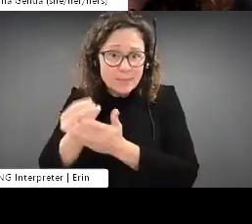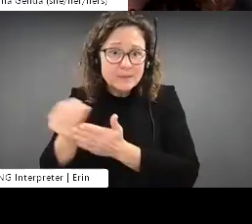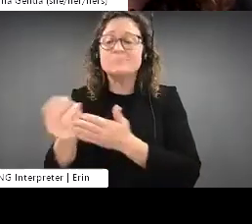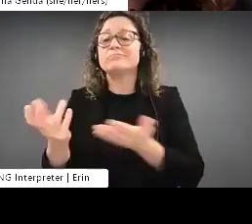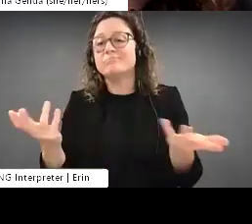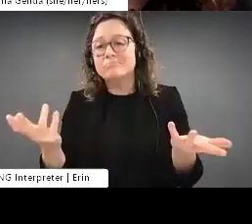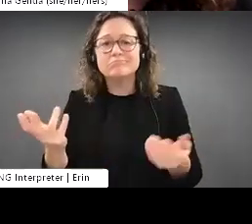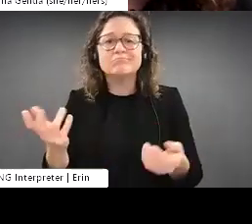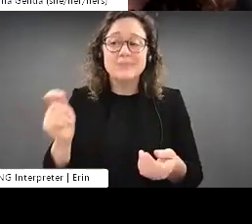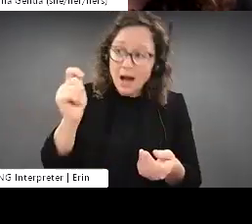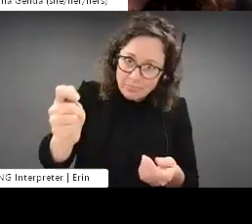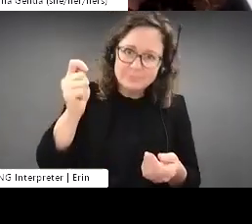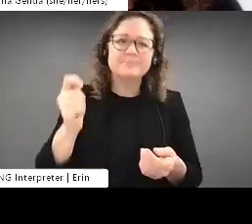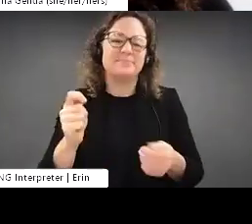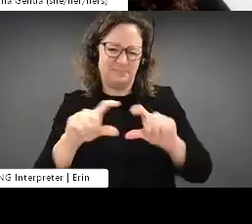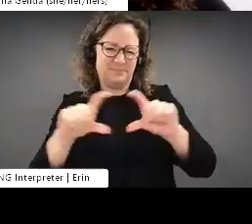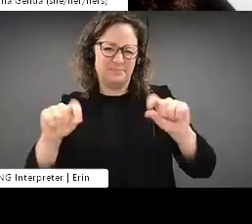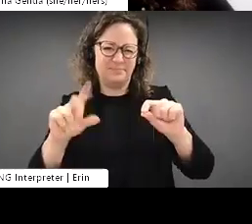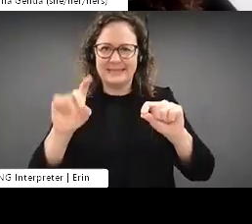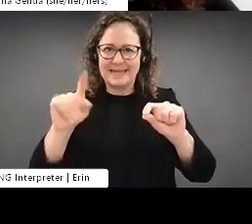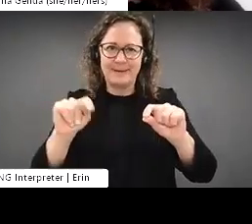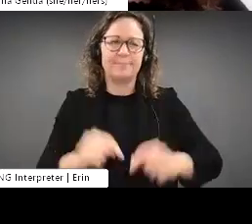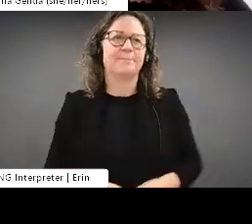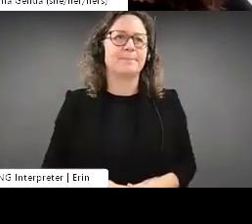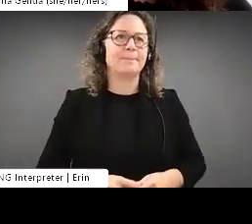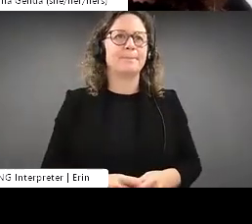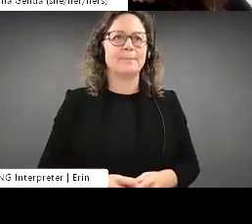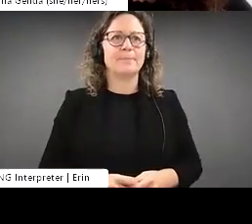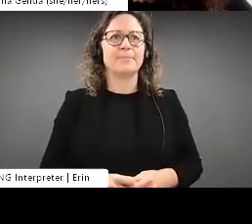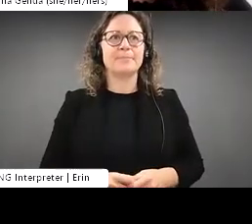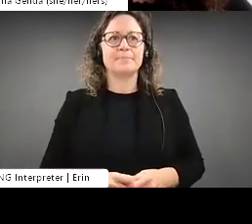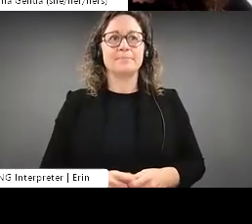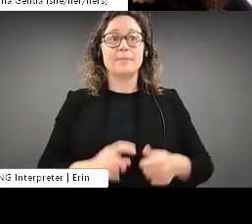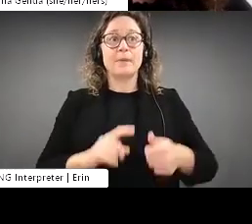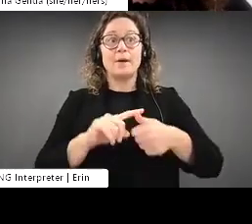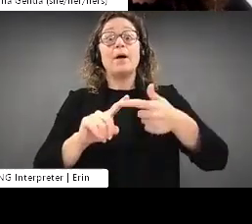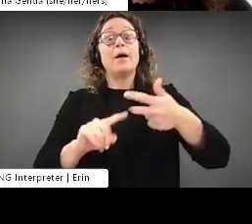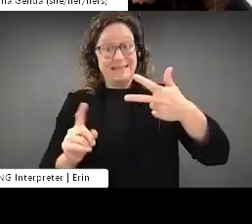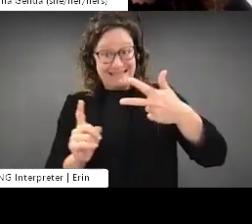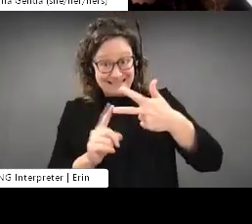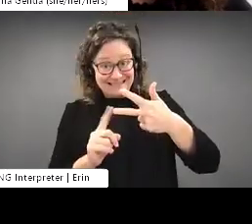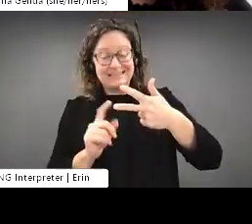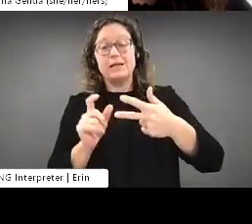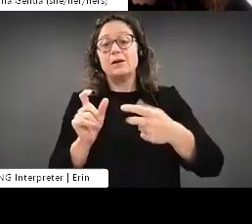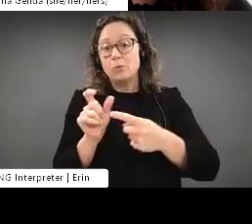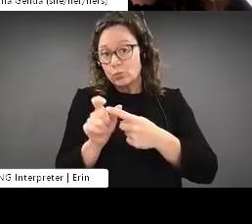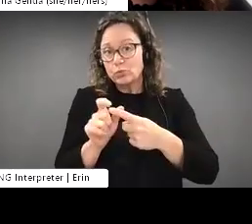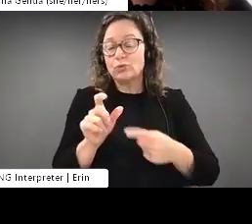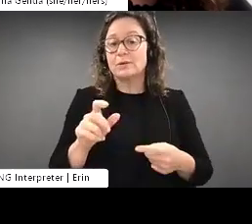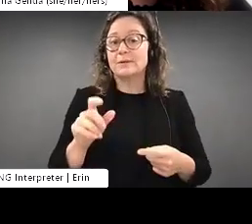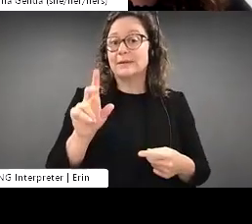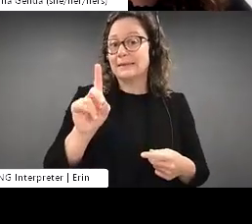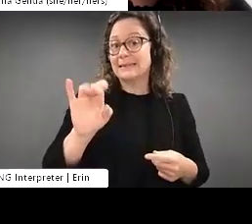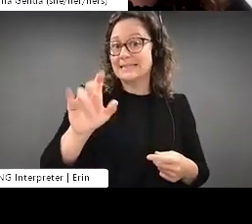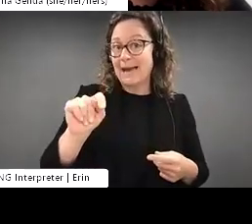things like that. And that leads us into using or a debit